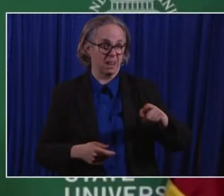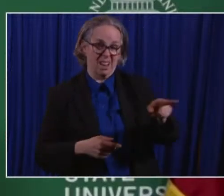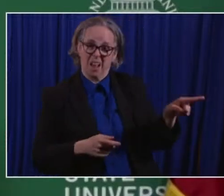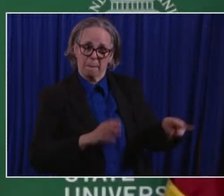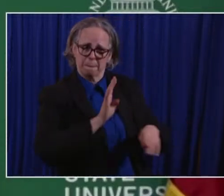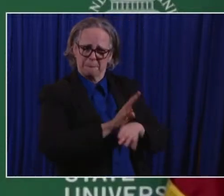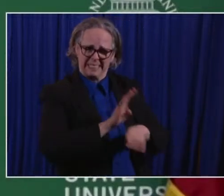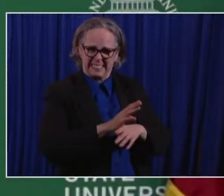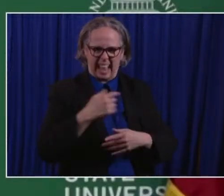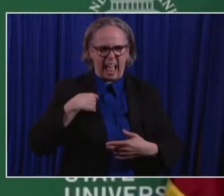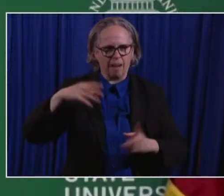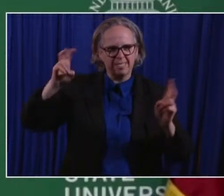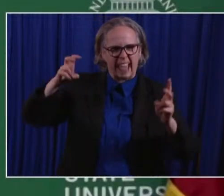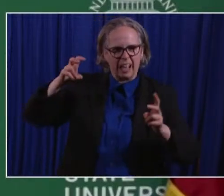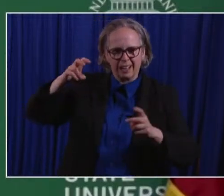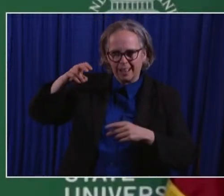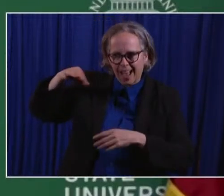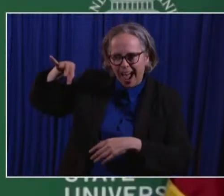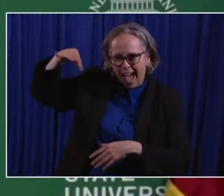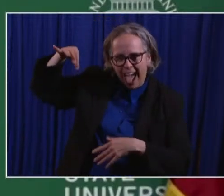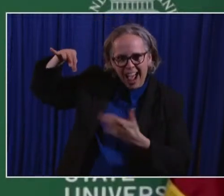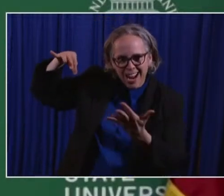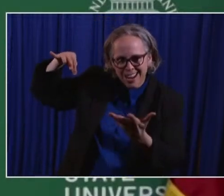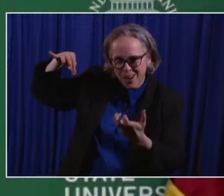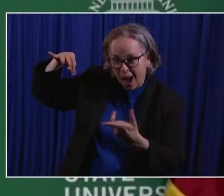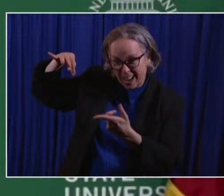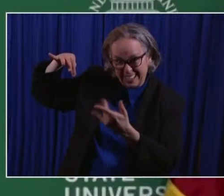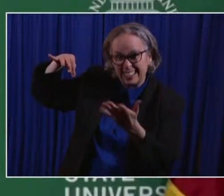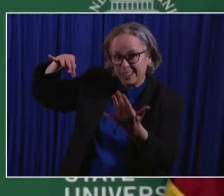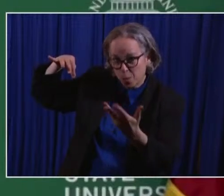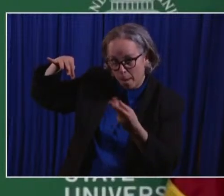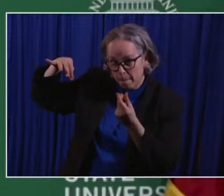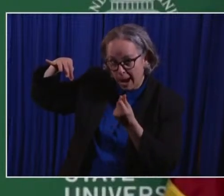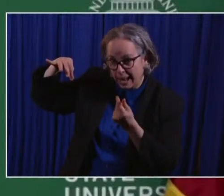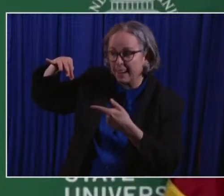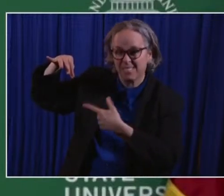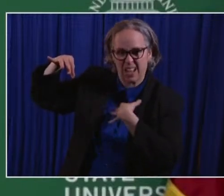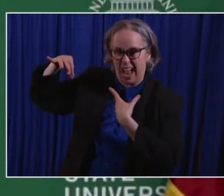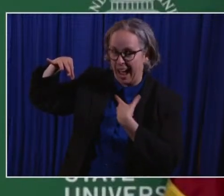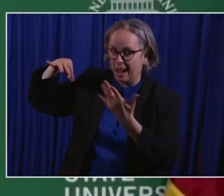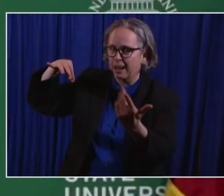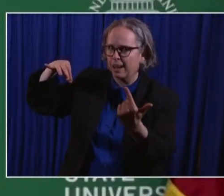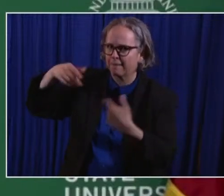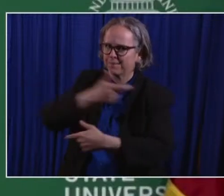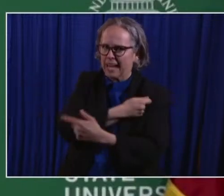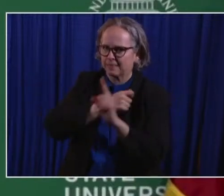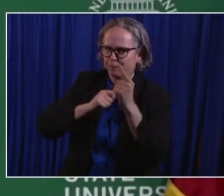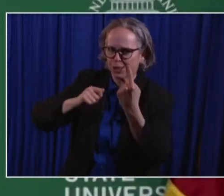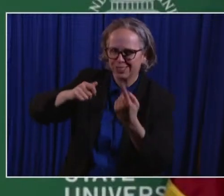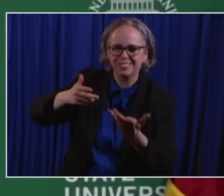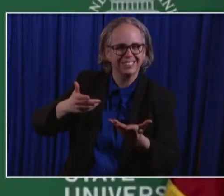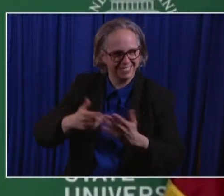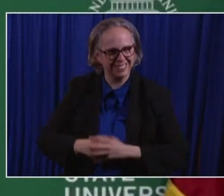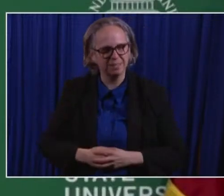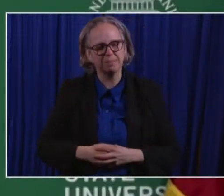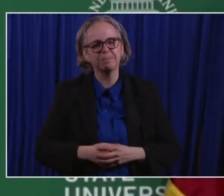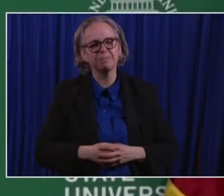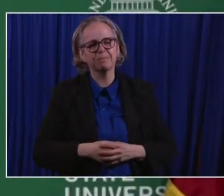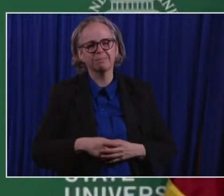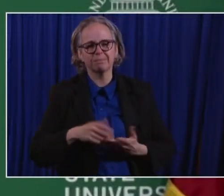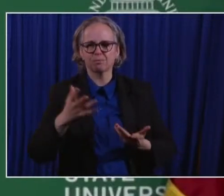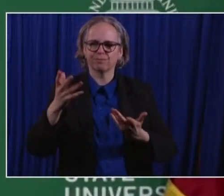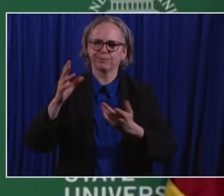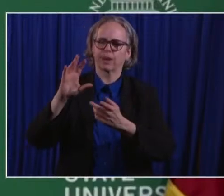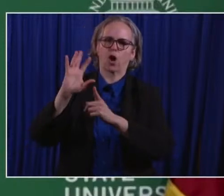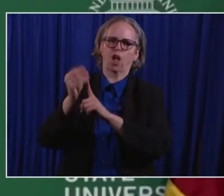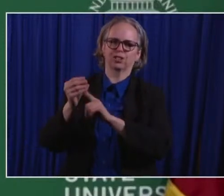some financial incentive, but also part of it, Jim, is a culture. If you're working with other